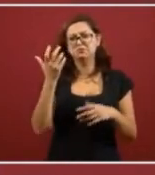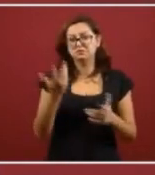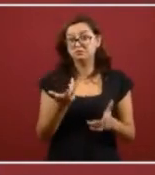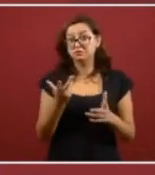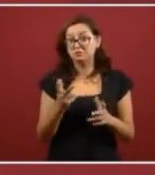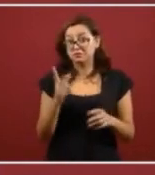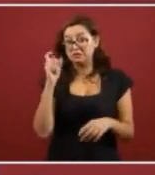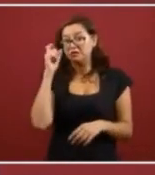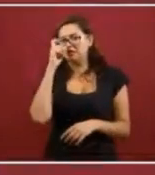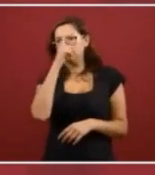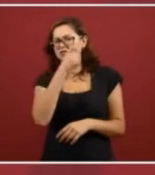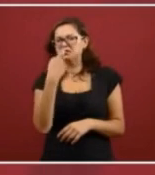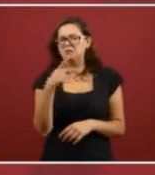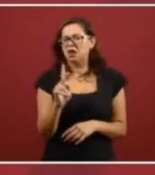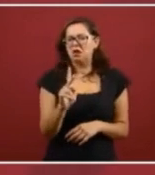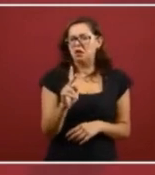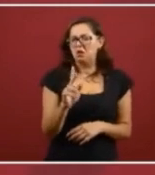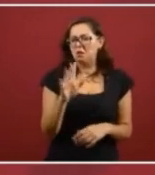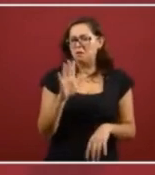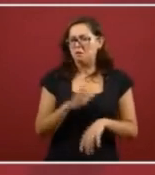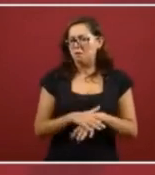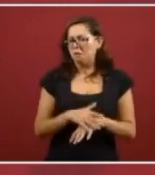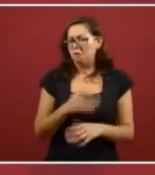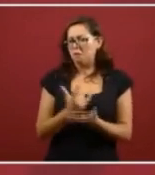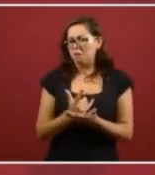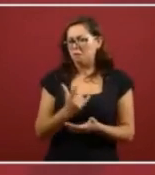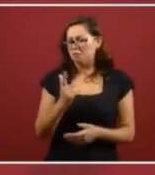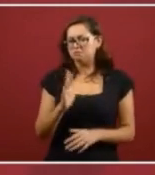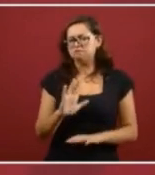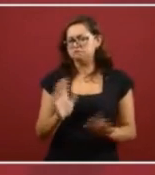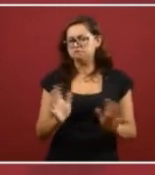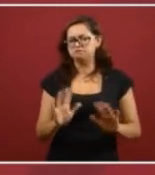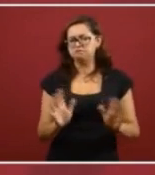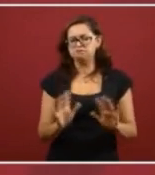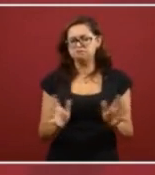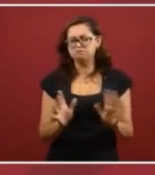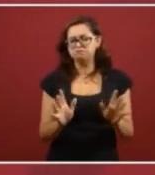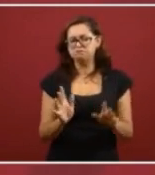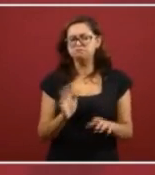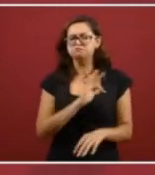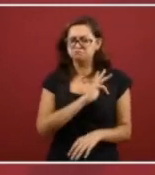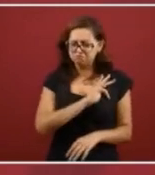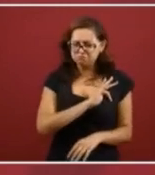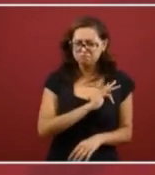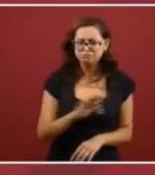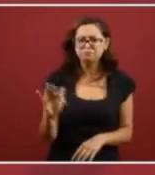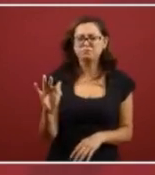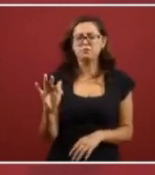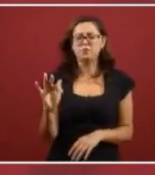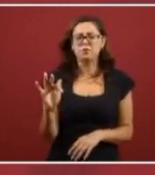Apparently, seem complex, but they're not so much. Y, and todos,